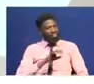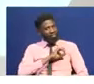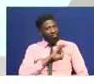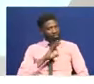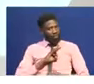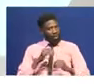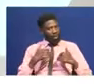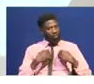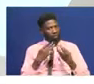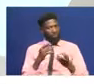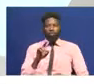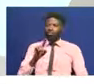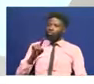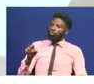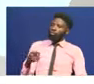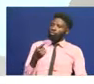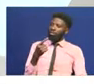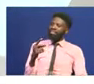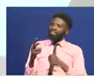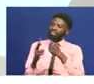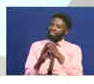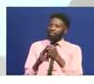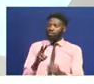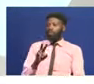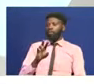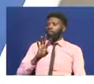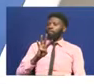have 1,745 or so.